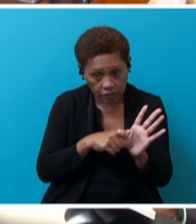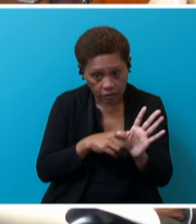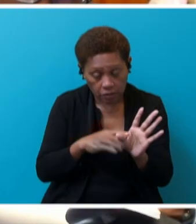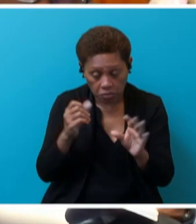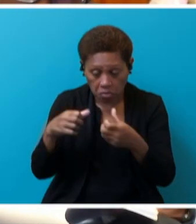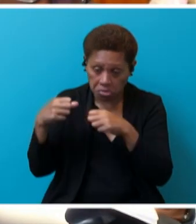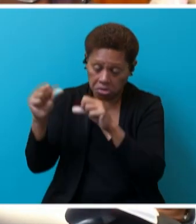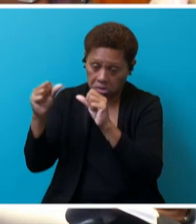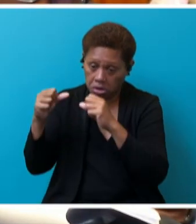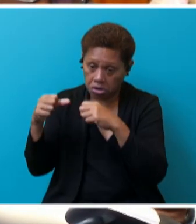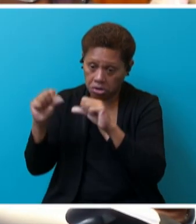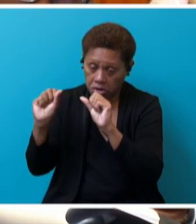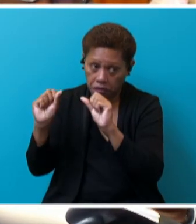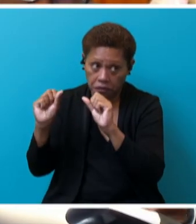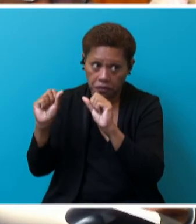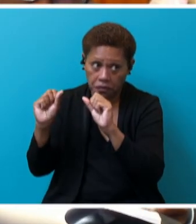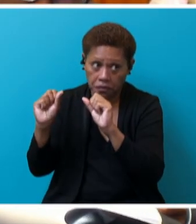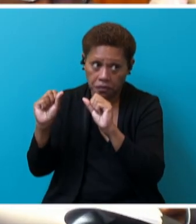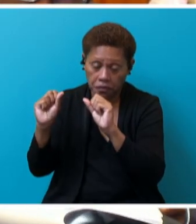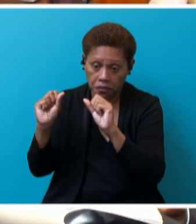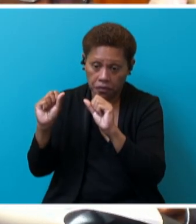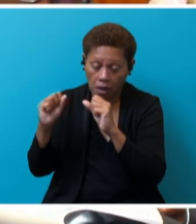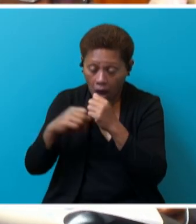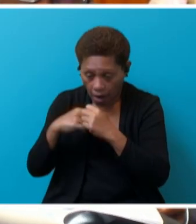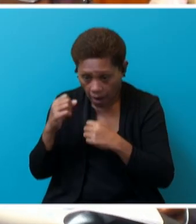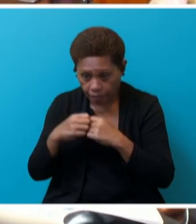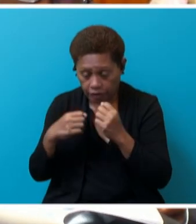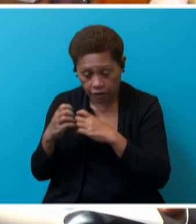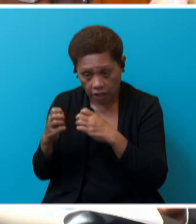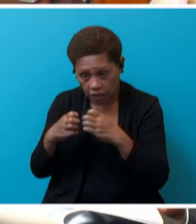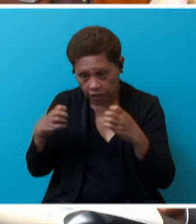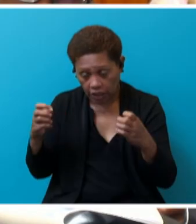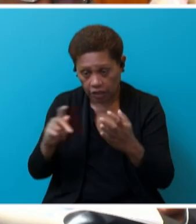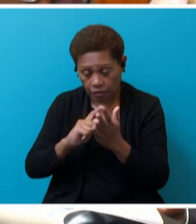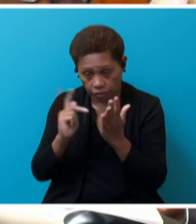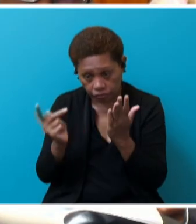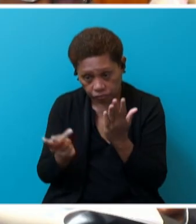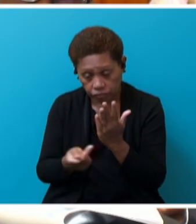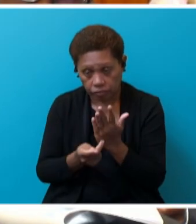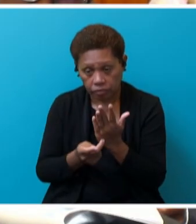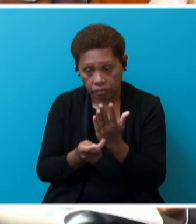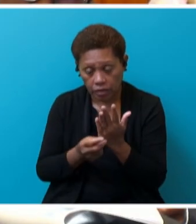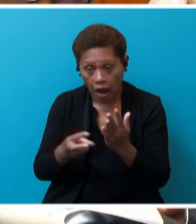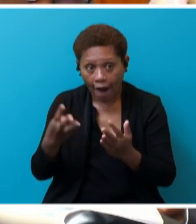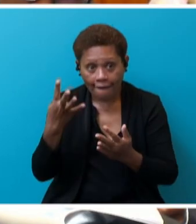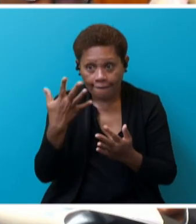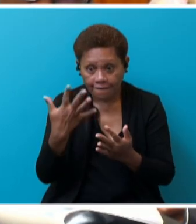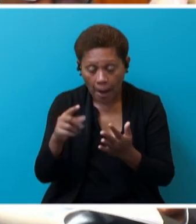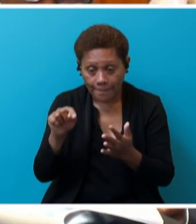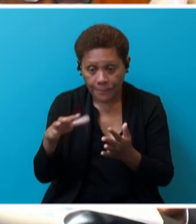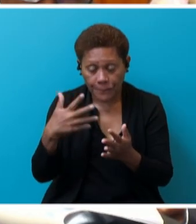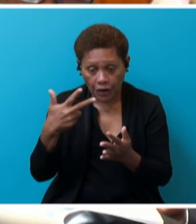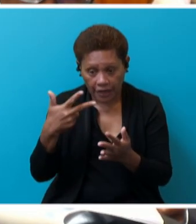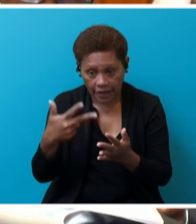The Korabo to Venuga Village Upgrade and Extension Project, valued at 5.8 million, is now nearing completion. This